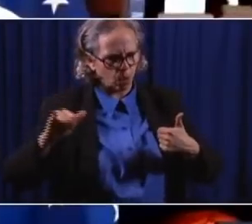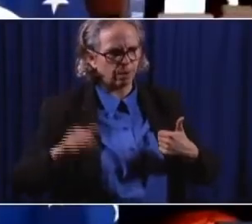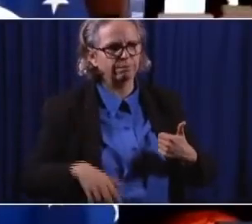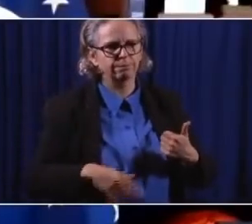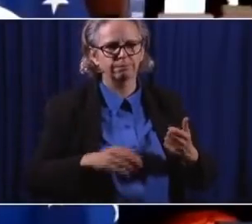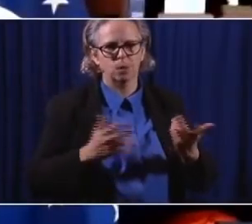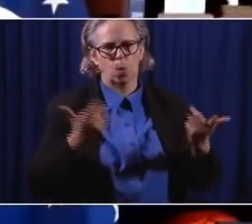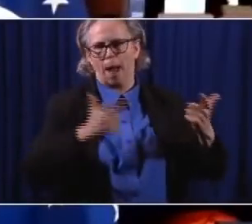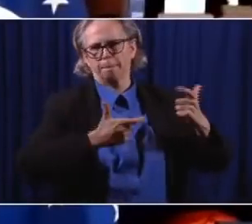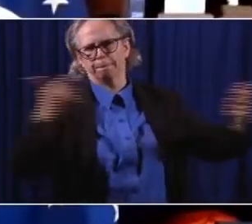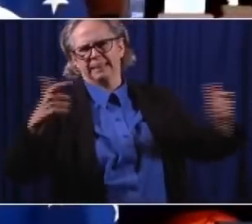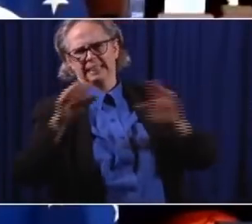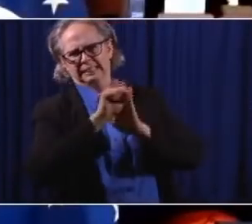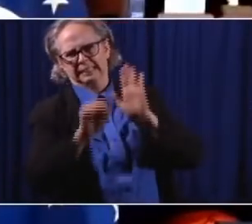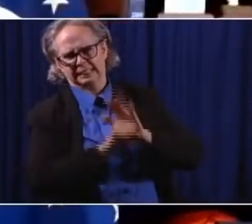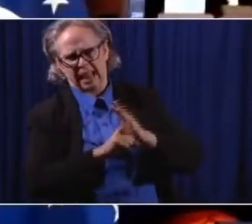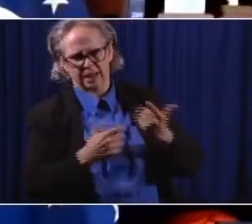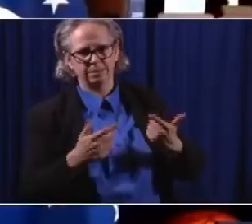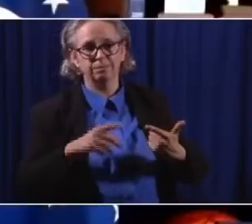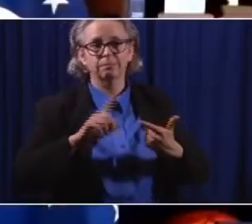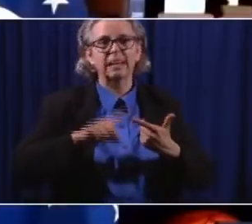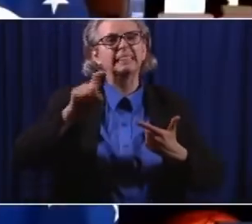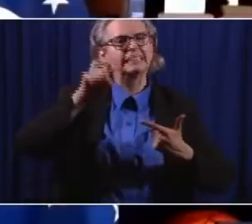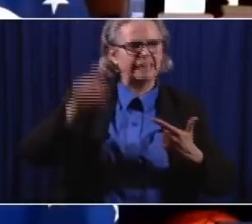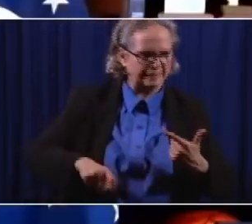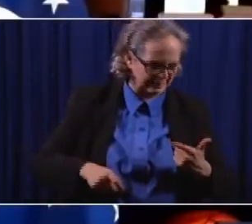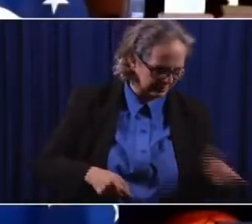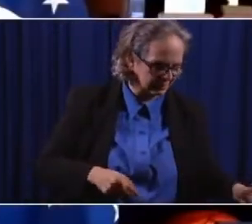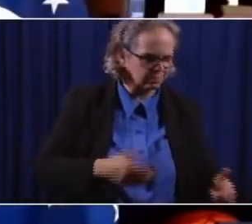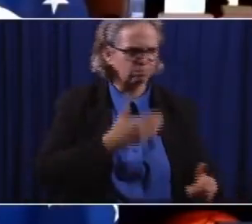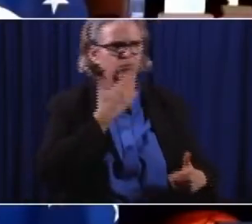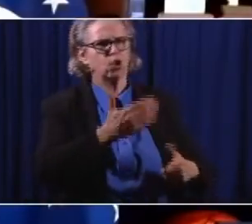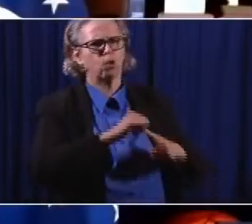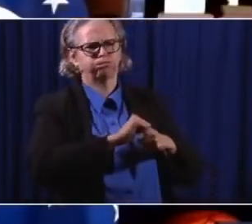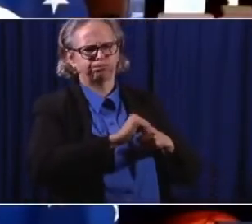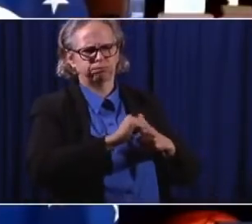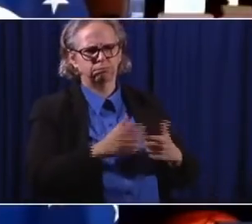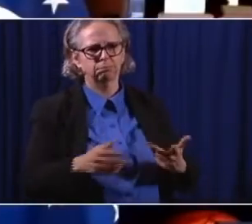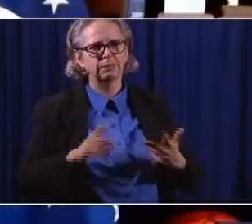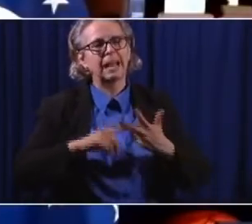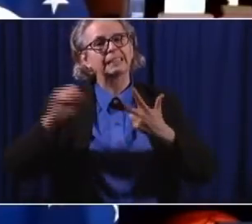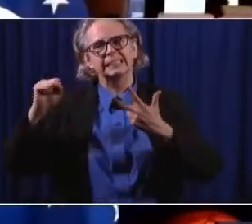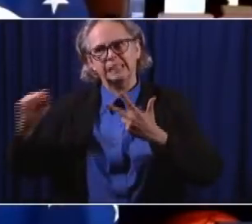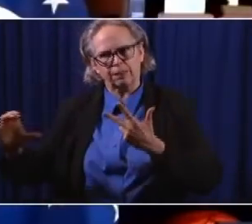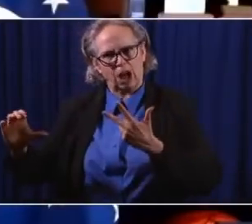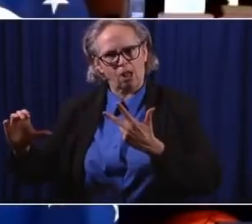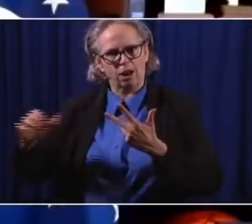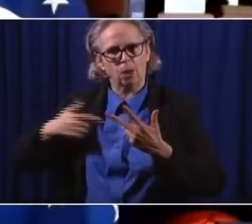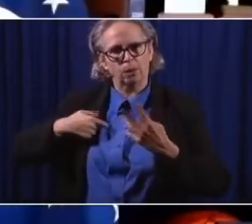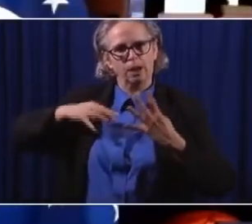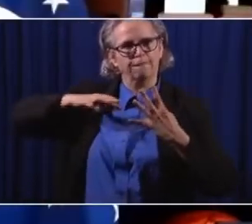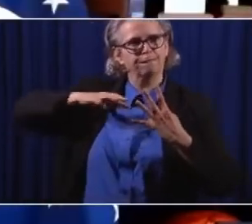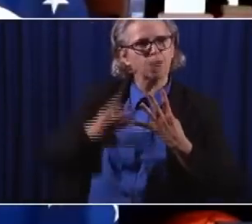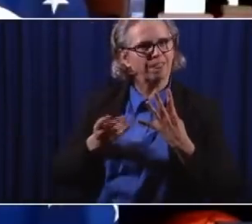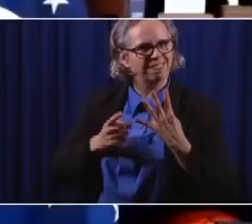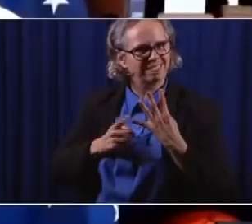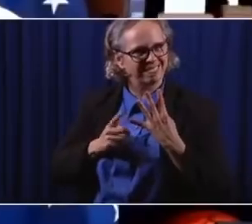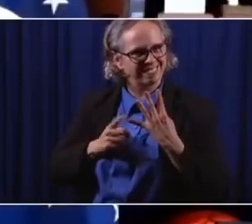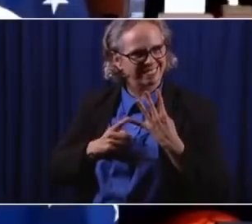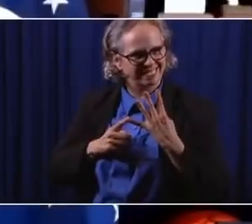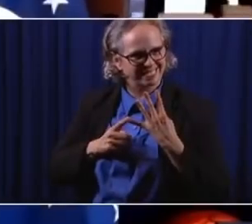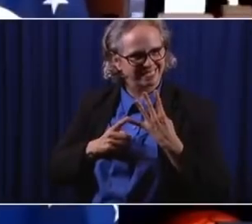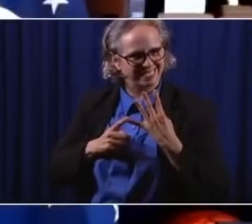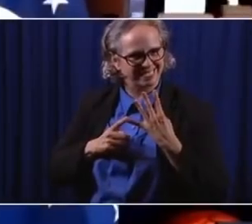state, Texas as well, and South Carolina. And we believe that, frankly, we can get to number 2 in this